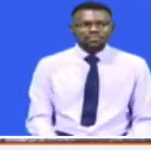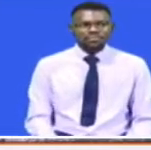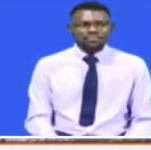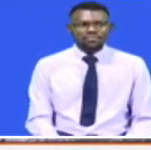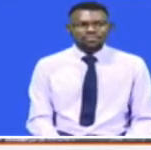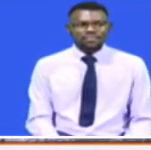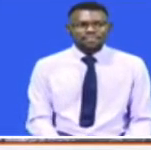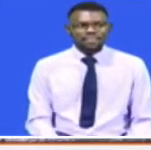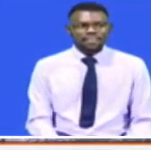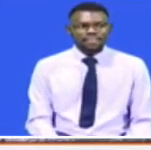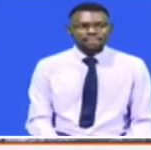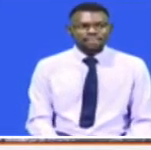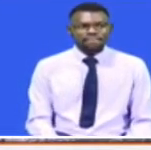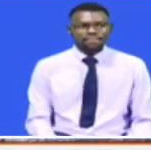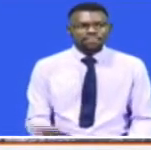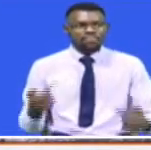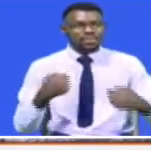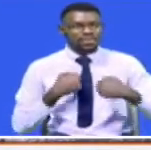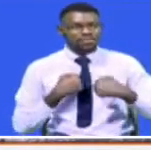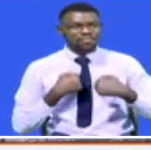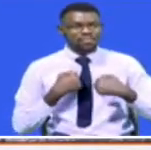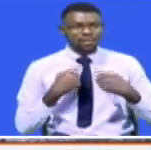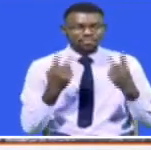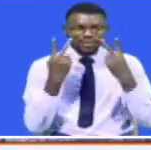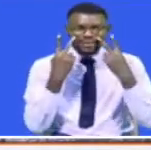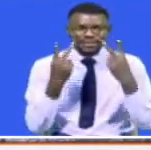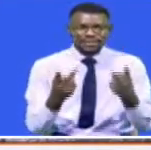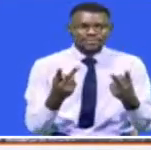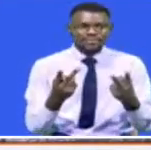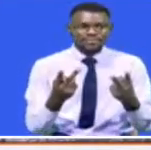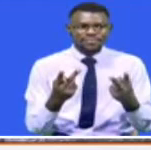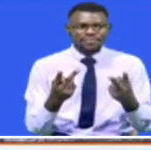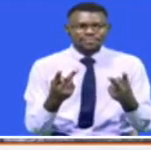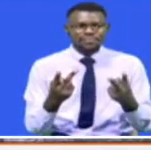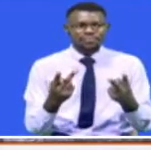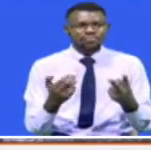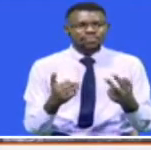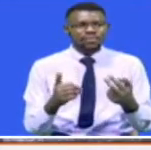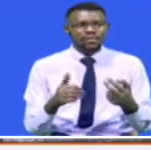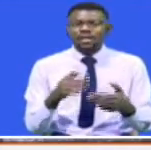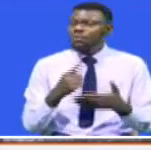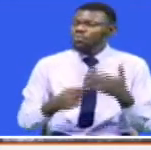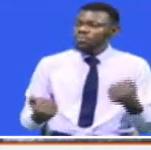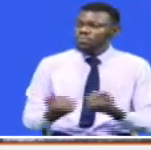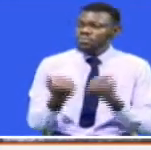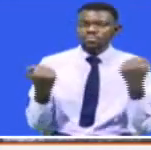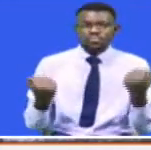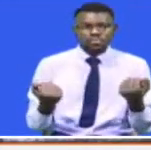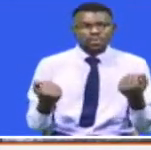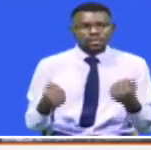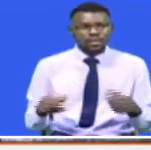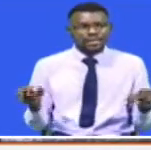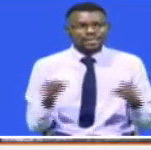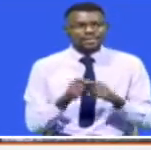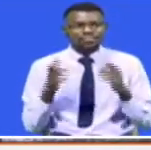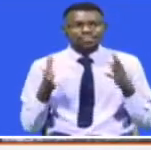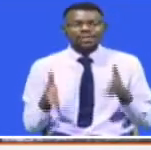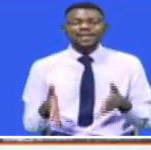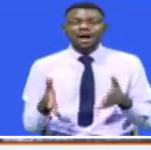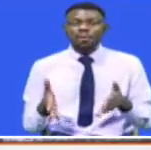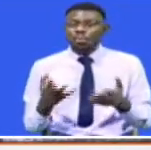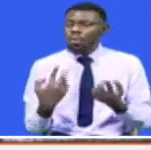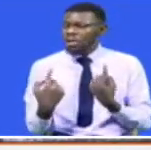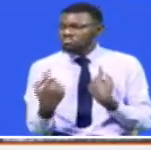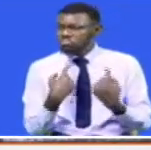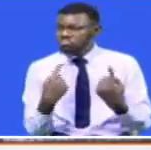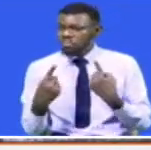in February. And those stages had technically been done. And even this tender that we are talking